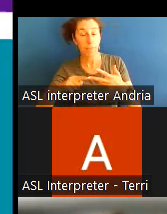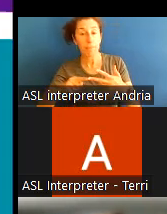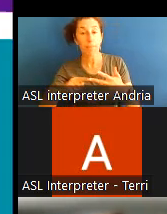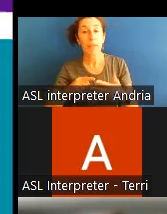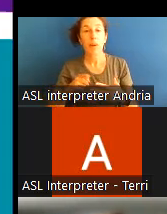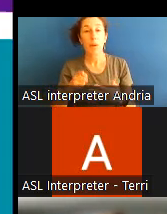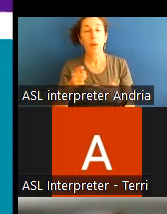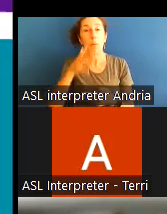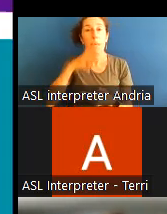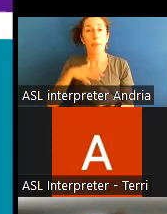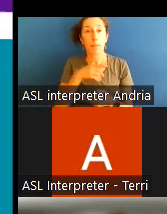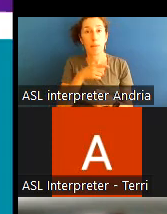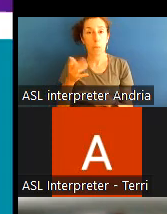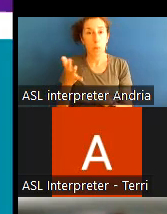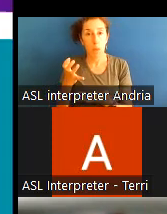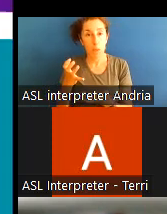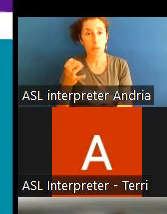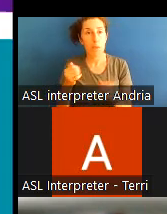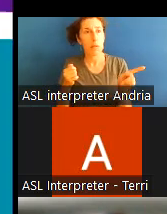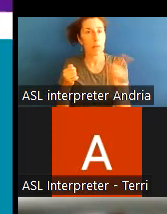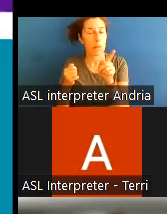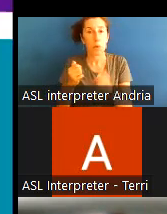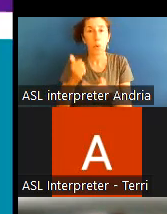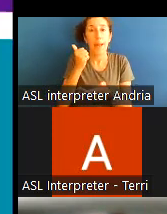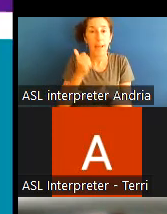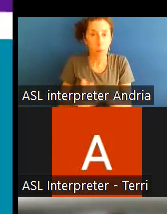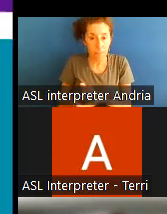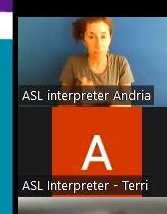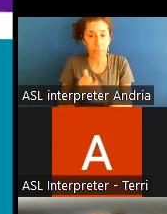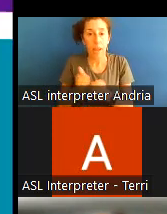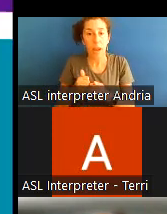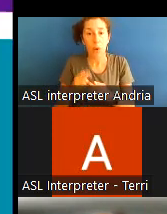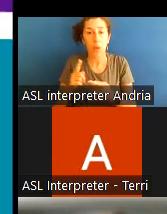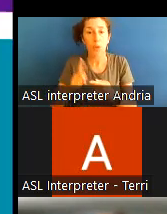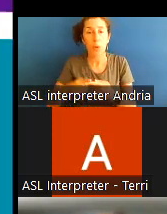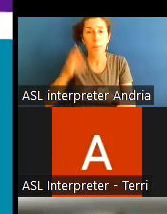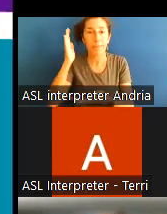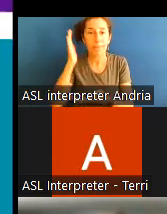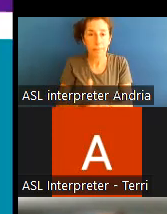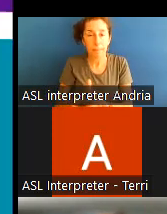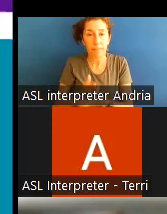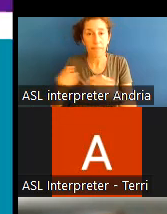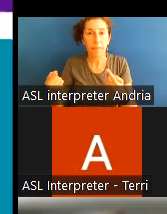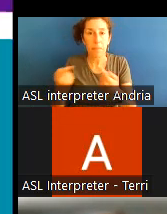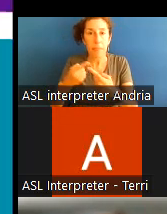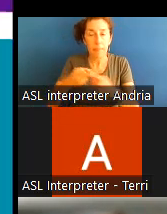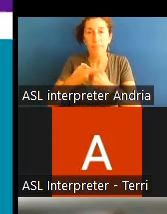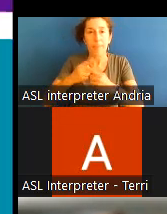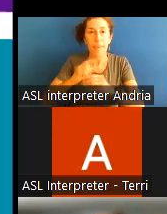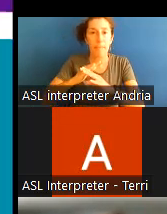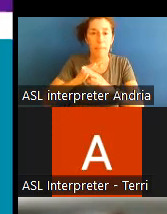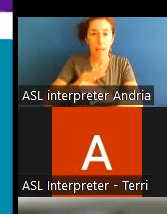they wanted to address the silencing of intimate partner sexual violence. Women wanted providers to believe them